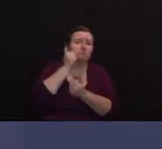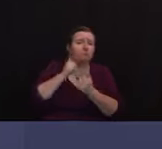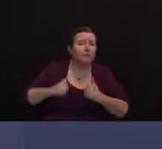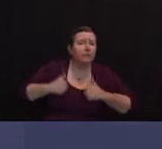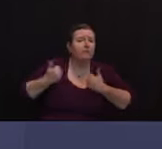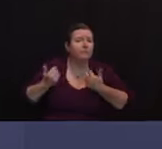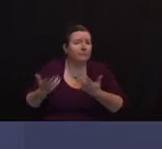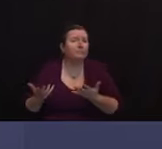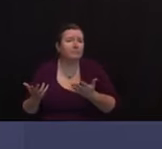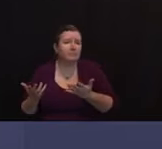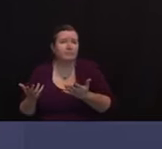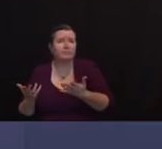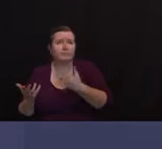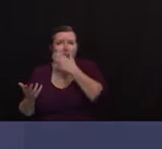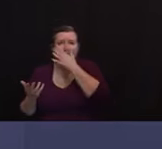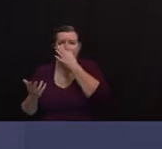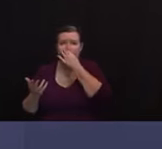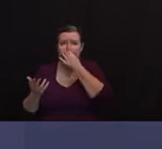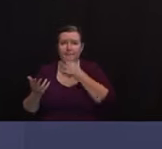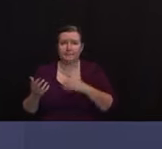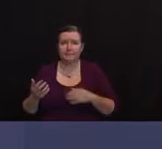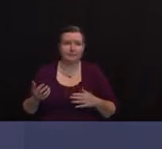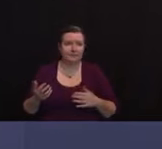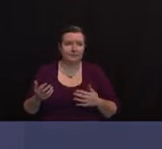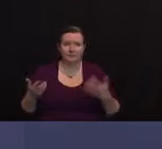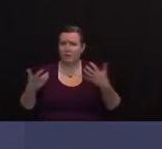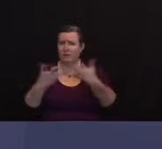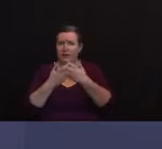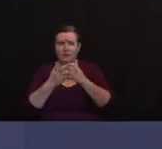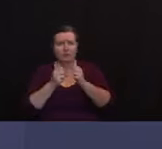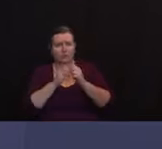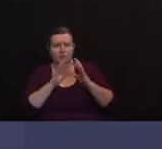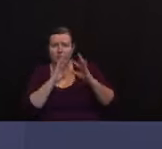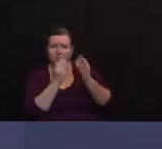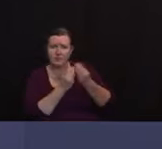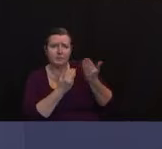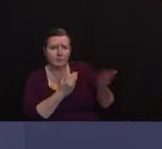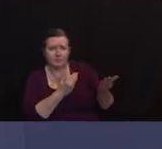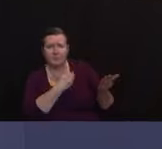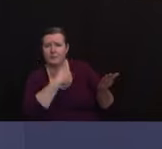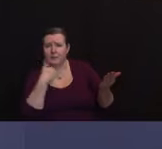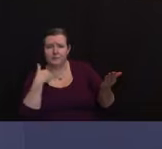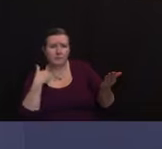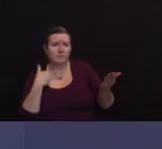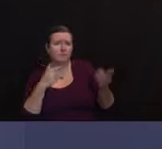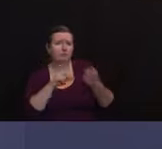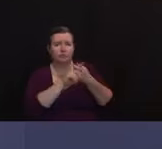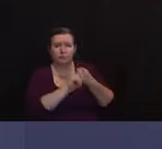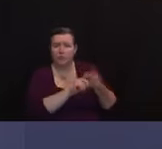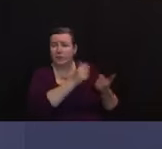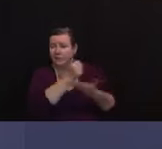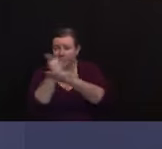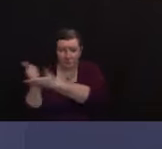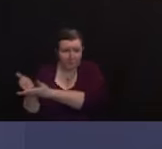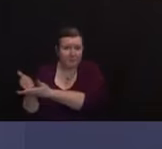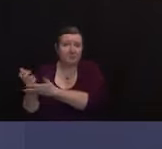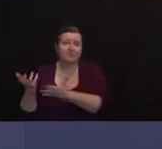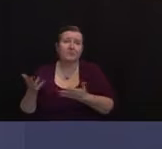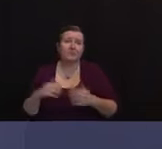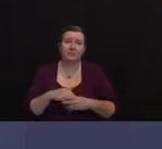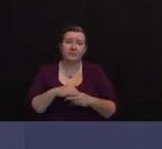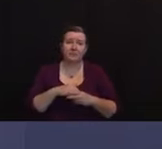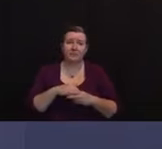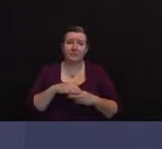member or an outside caregiver or a friend who provided regular care and help to the resident prior to the pandemic.